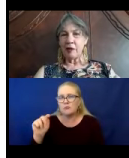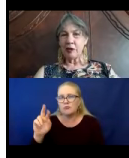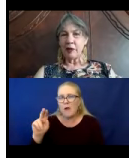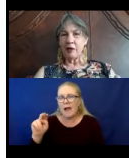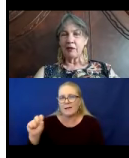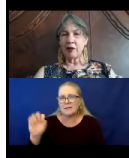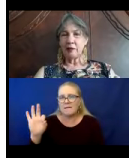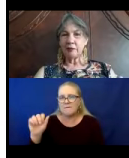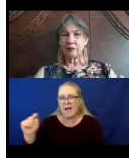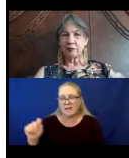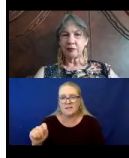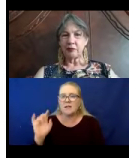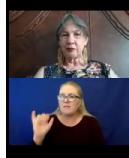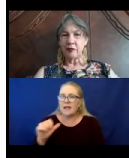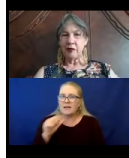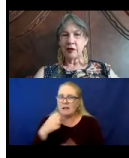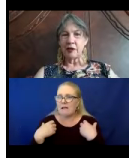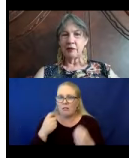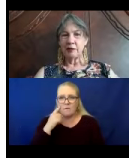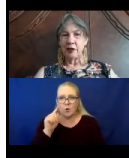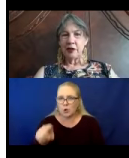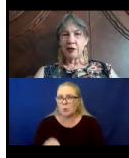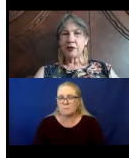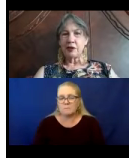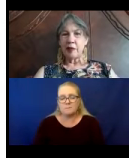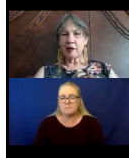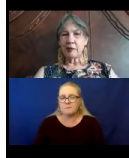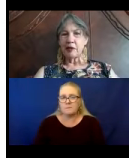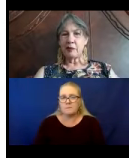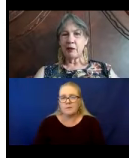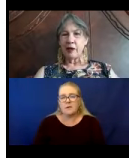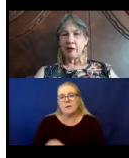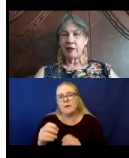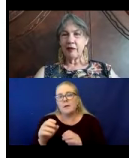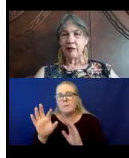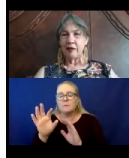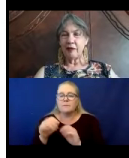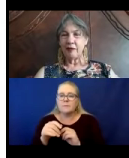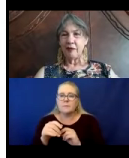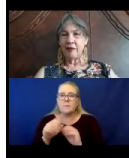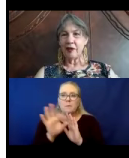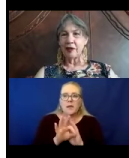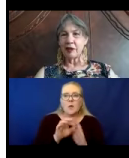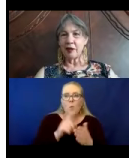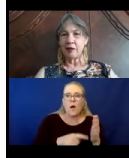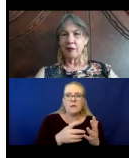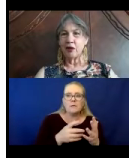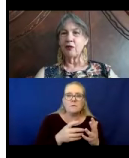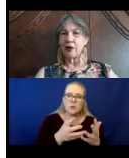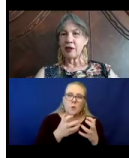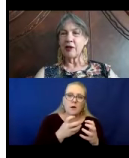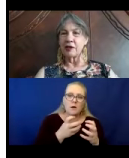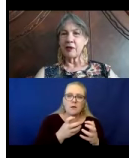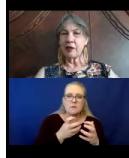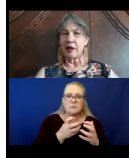amount of them is bad for you. So choose your battles, but just be aware of the things that are good